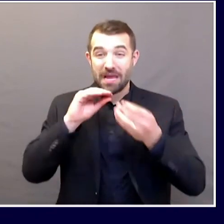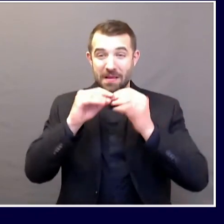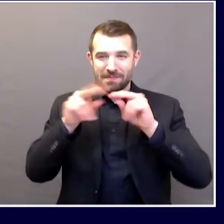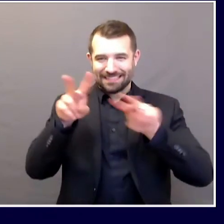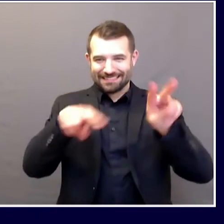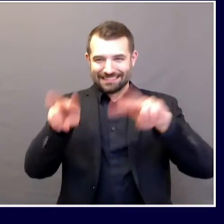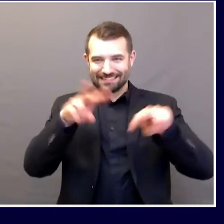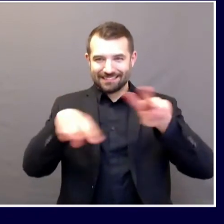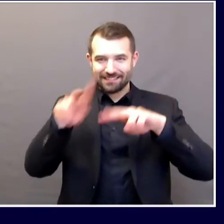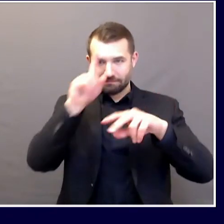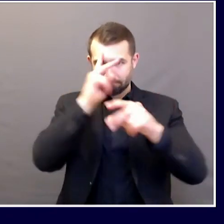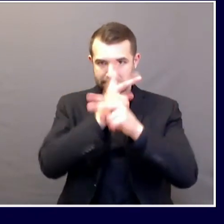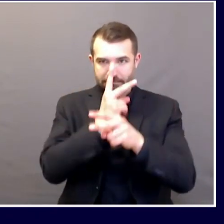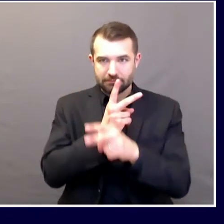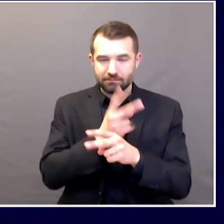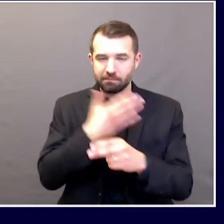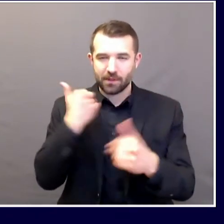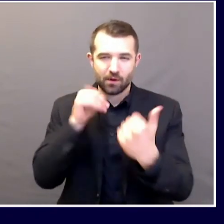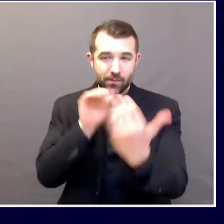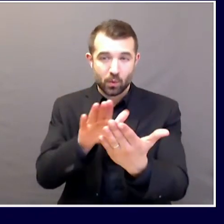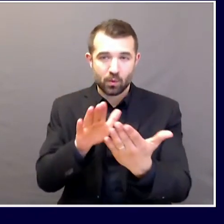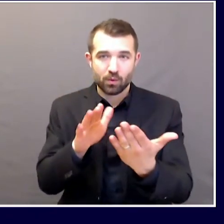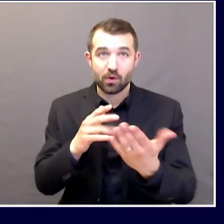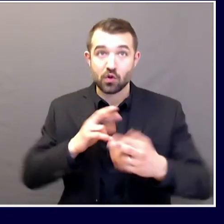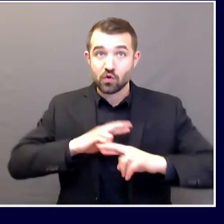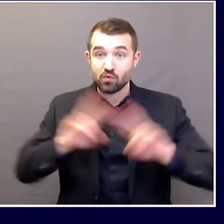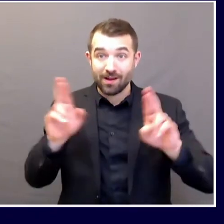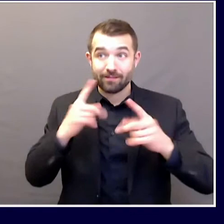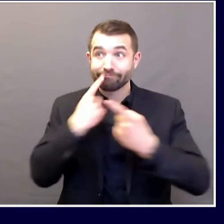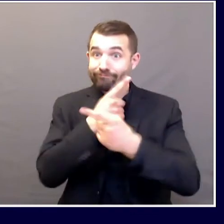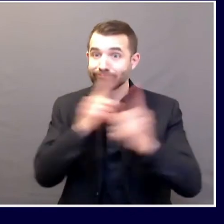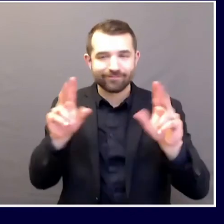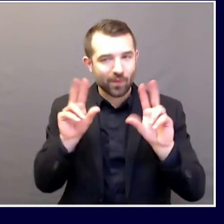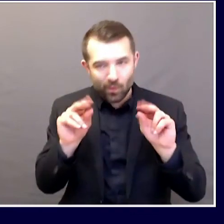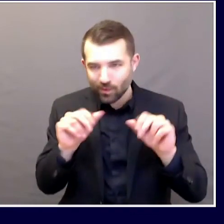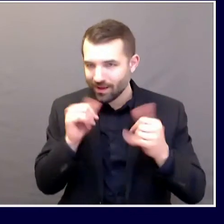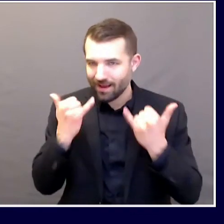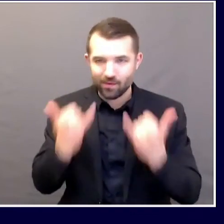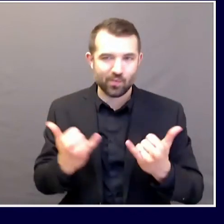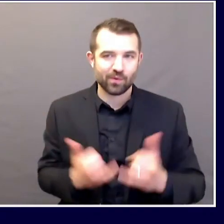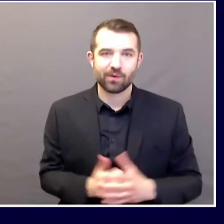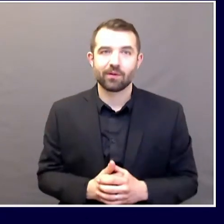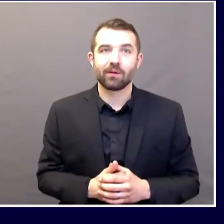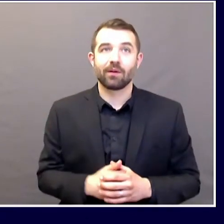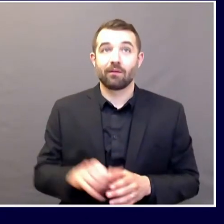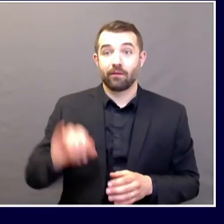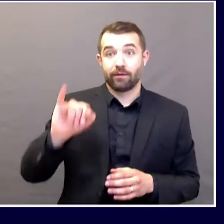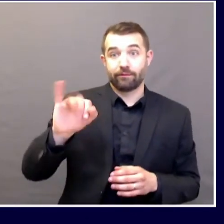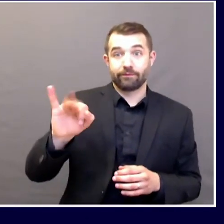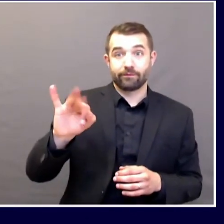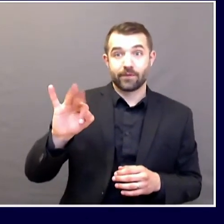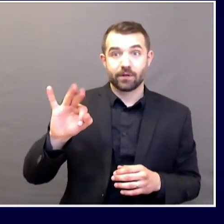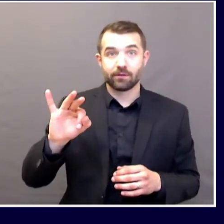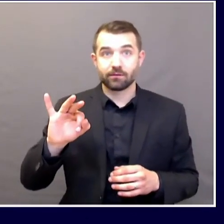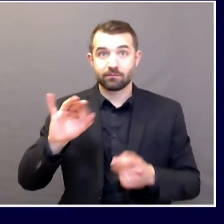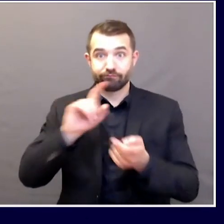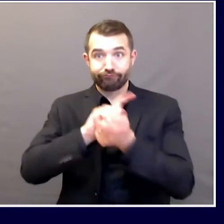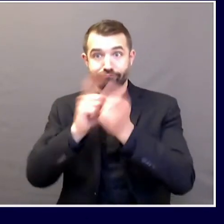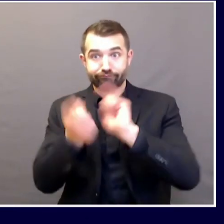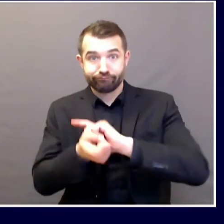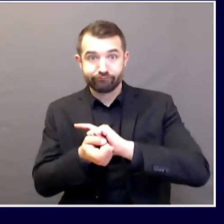Again, nothing to announce right now, but if we were to make changes, it would be an acceleration rather than a change in anything